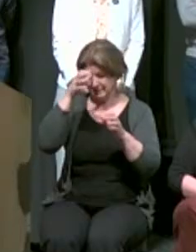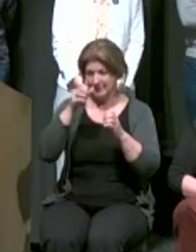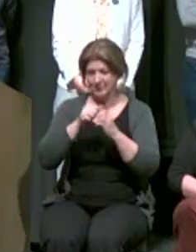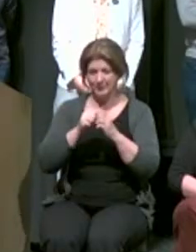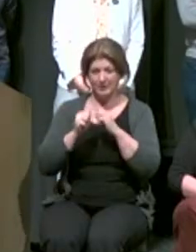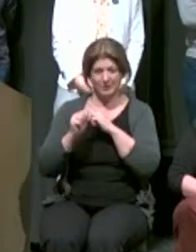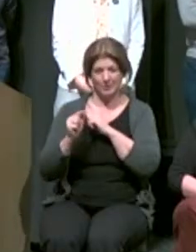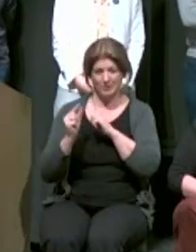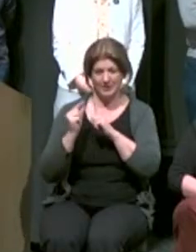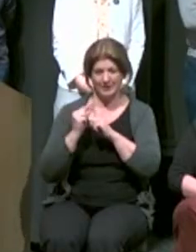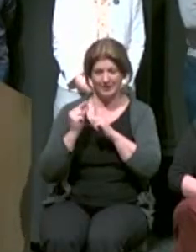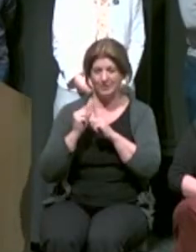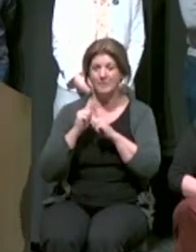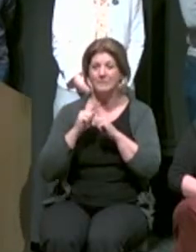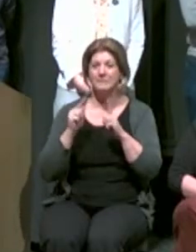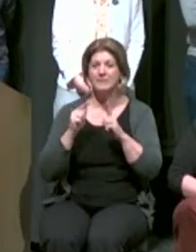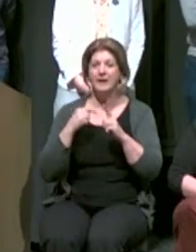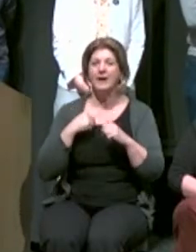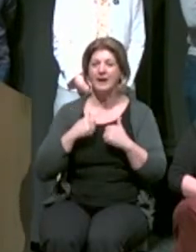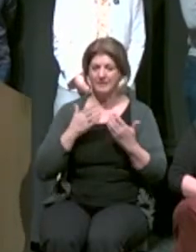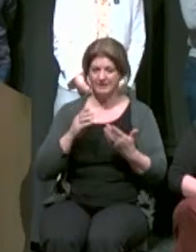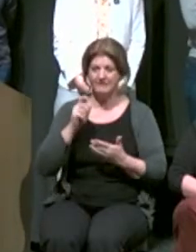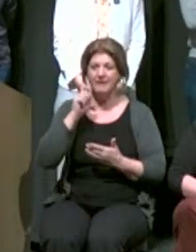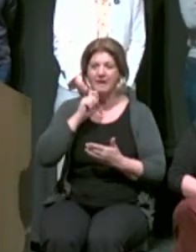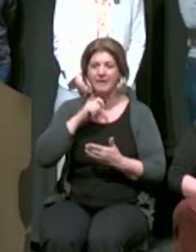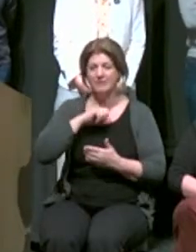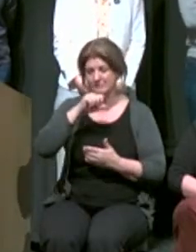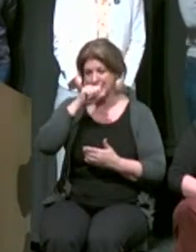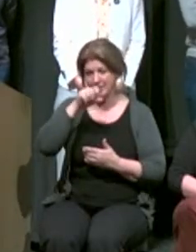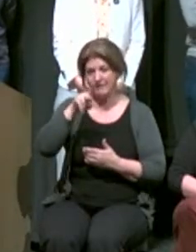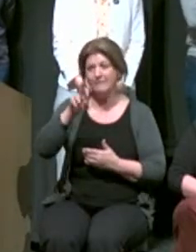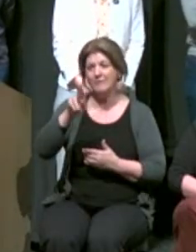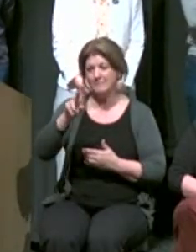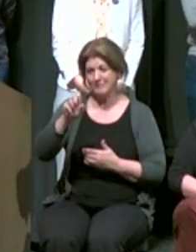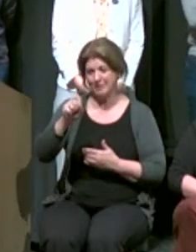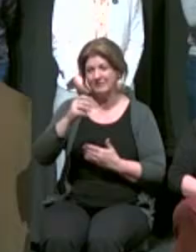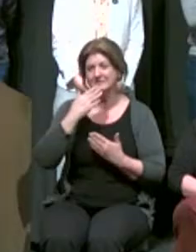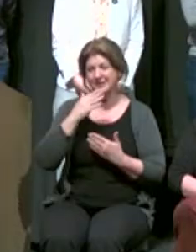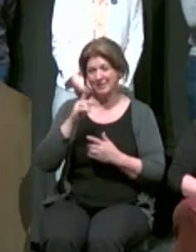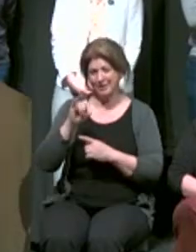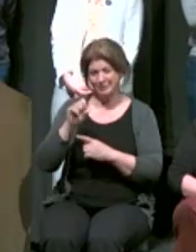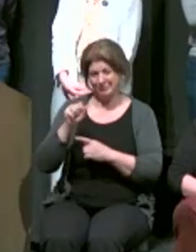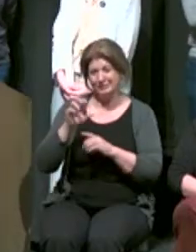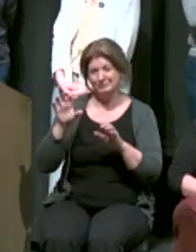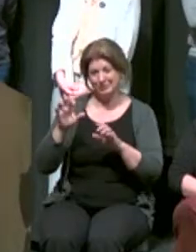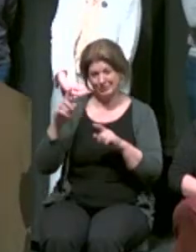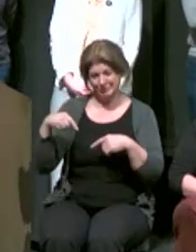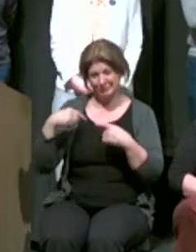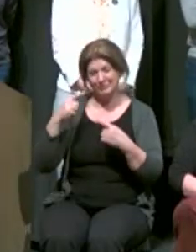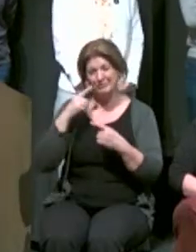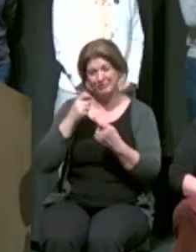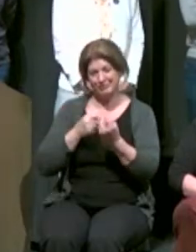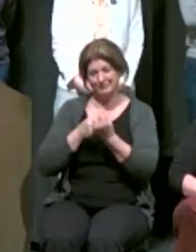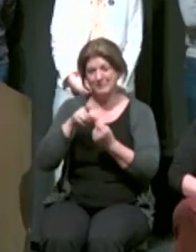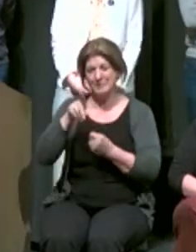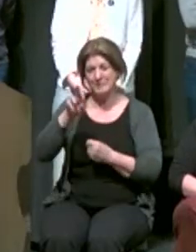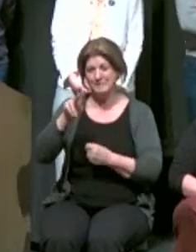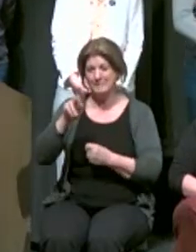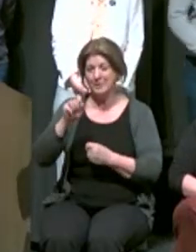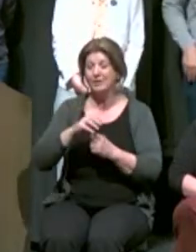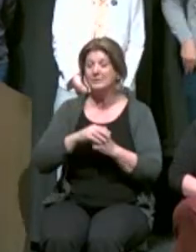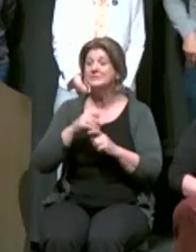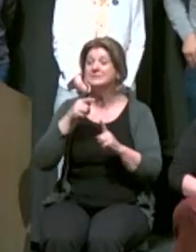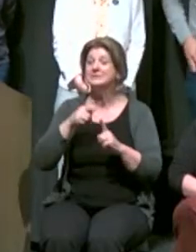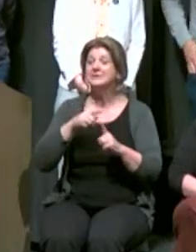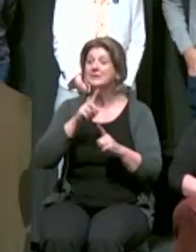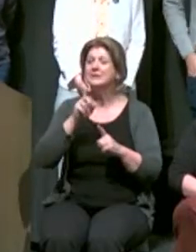lingo. But I live in Akron and I love the parks. Thank you, Lisa, for all you're doing for the parks. My